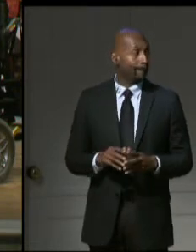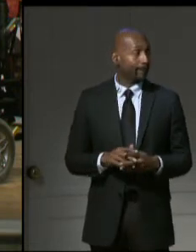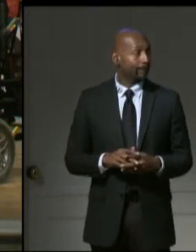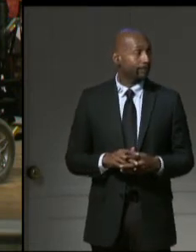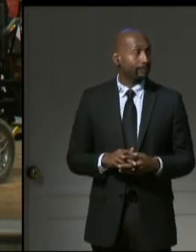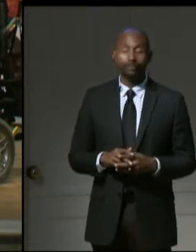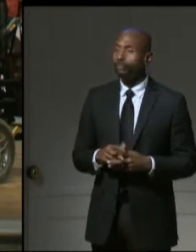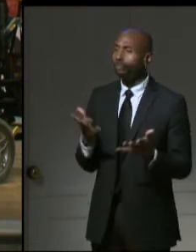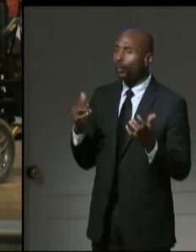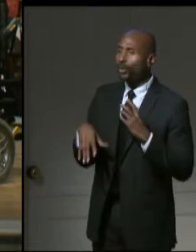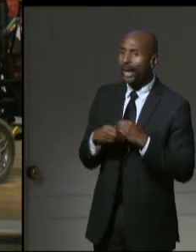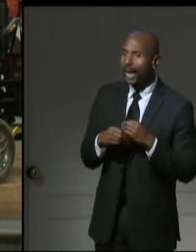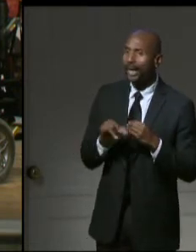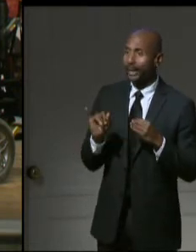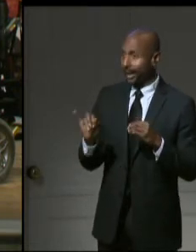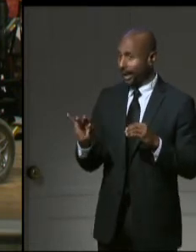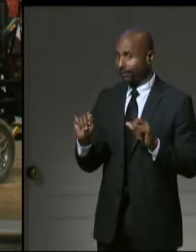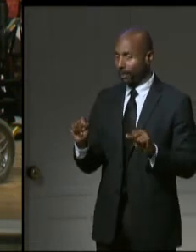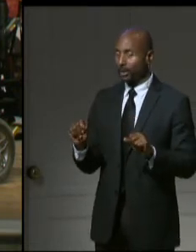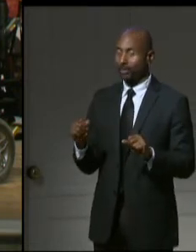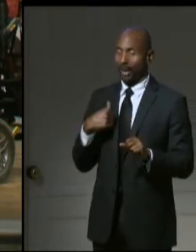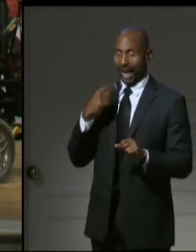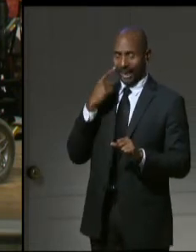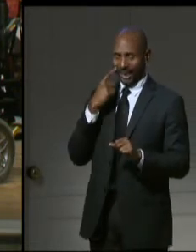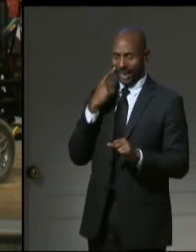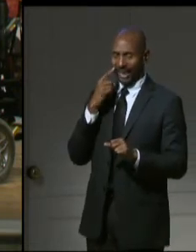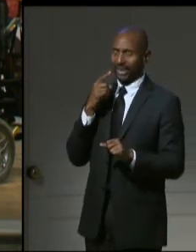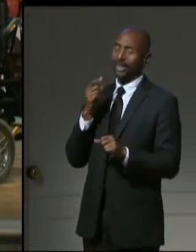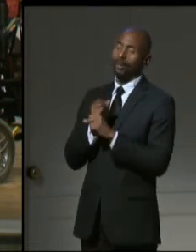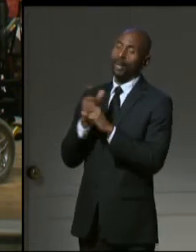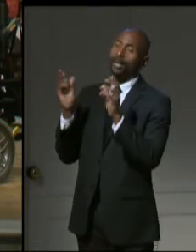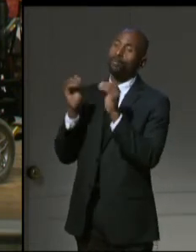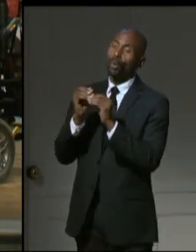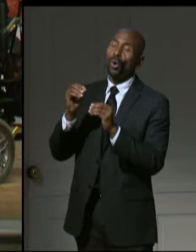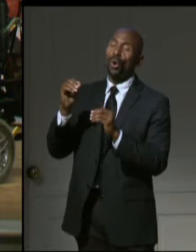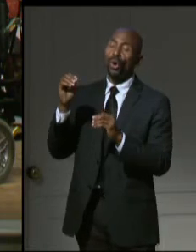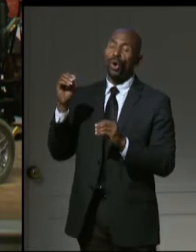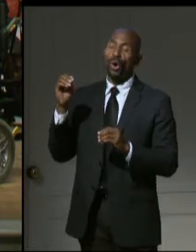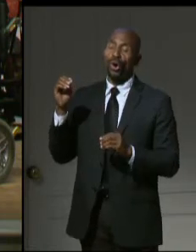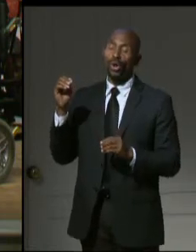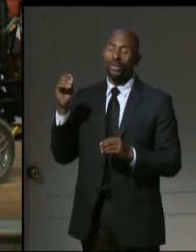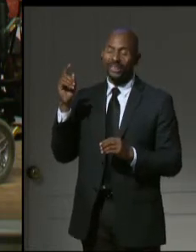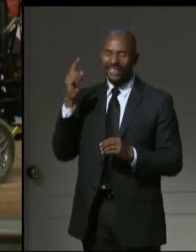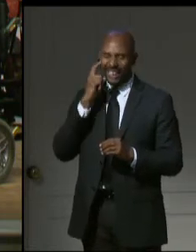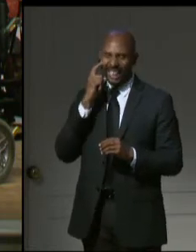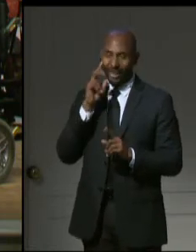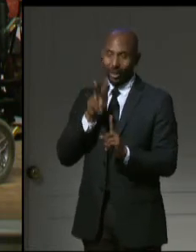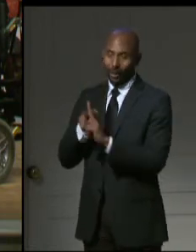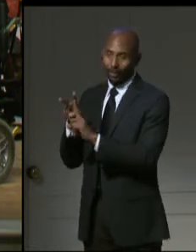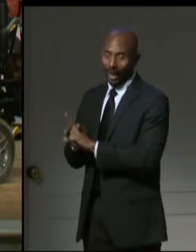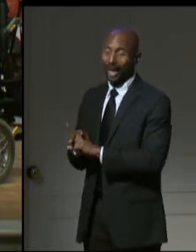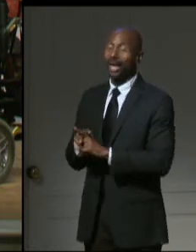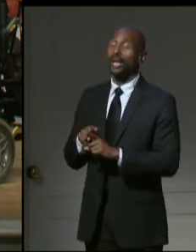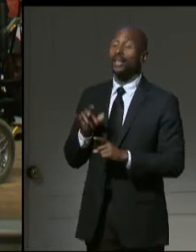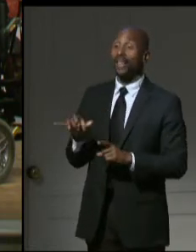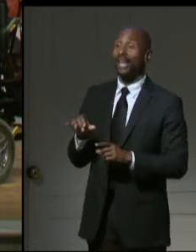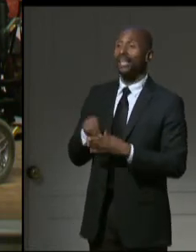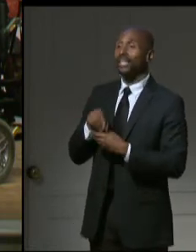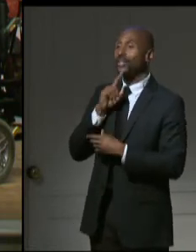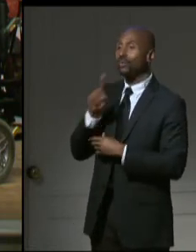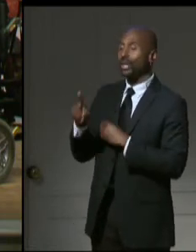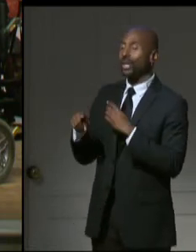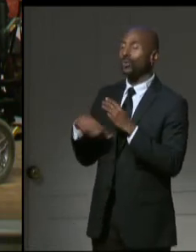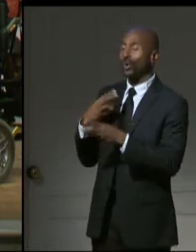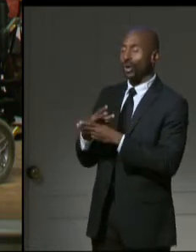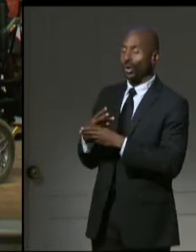If I may add, I think to that point, it makes so much more sense to apply this in the real world rather than in VR. I mean, VR is not necessarily